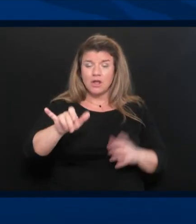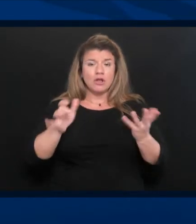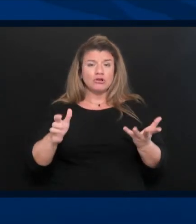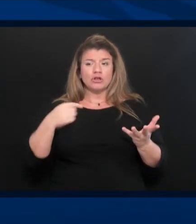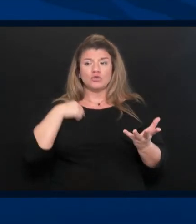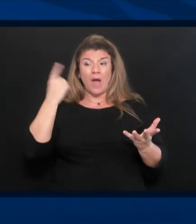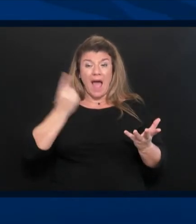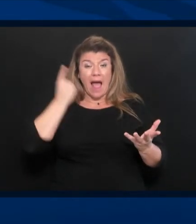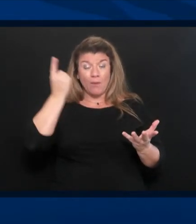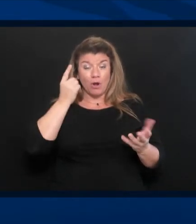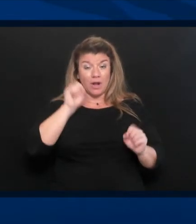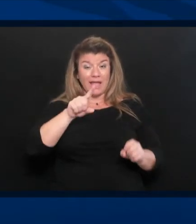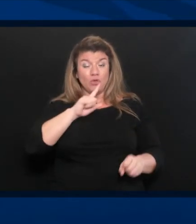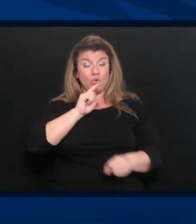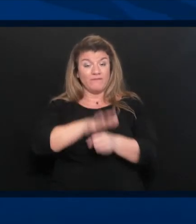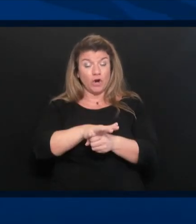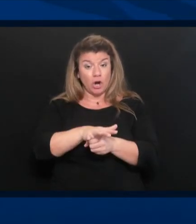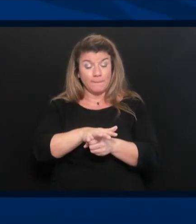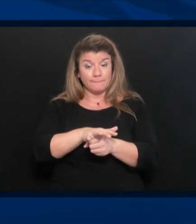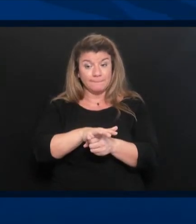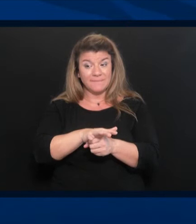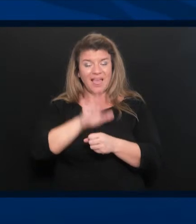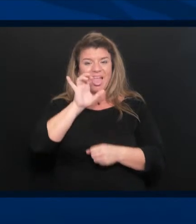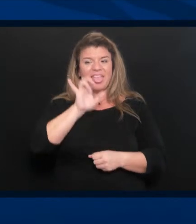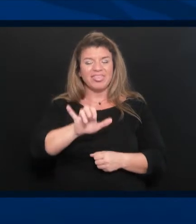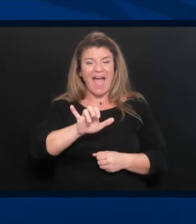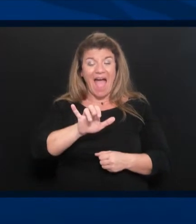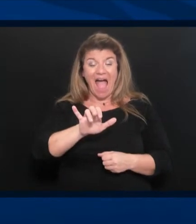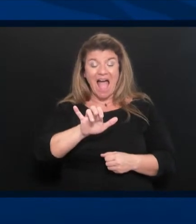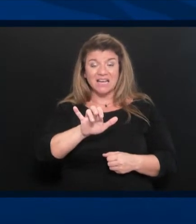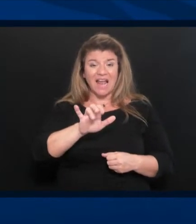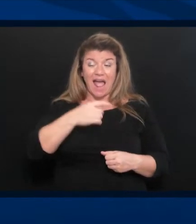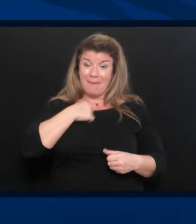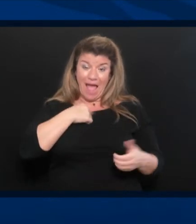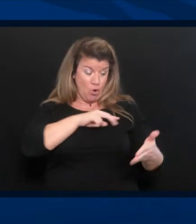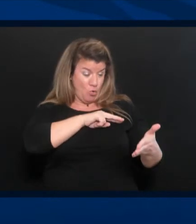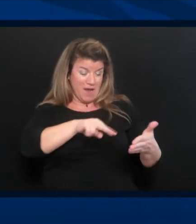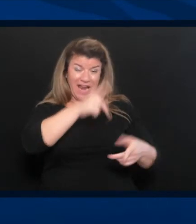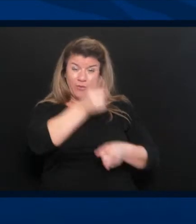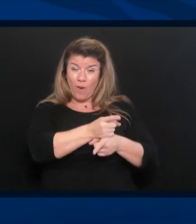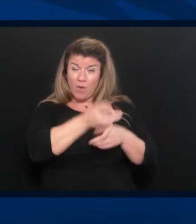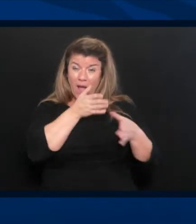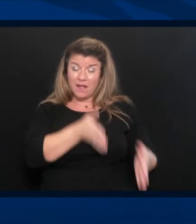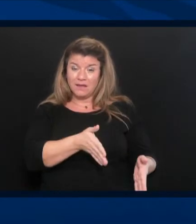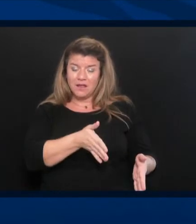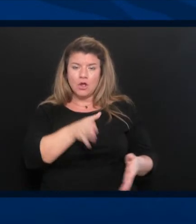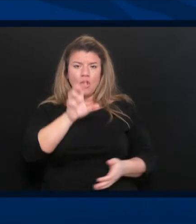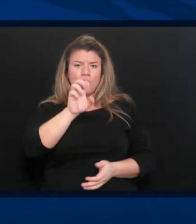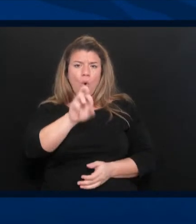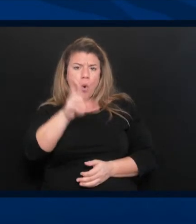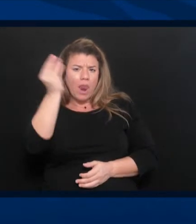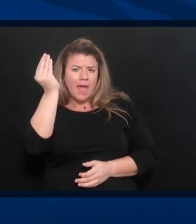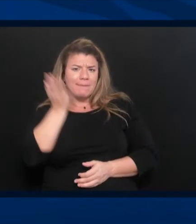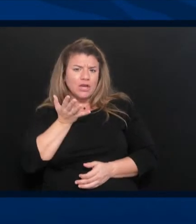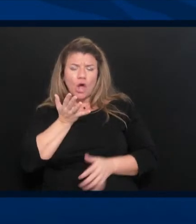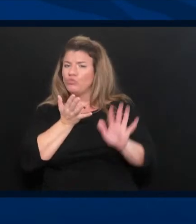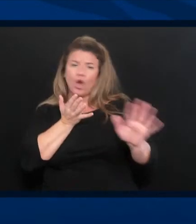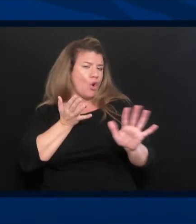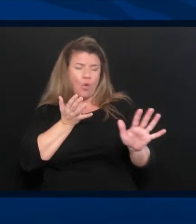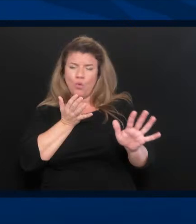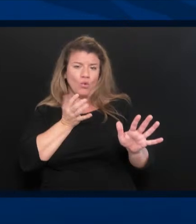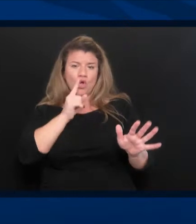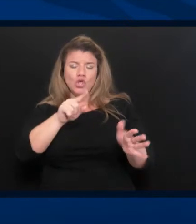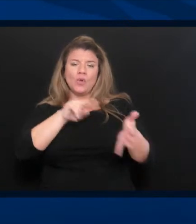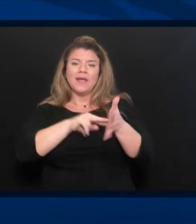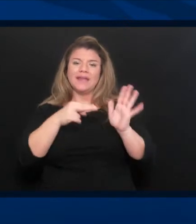wondering if you could confirm that I'm reading it the right way, or let me know if, no, you're actually